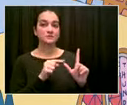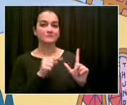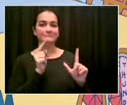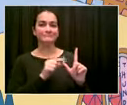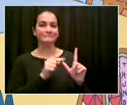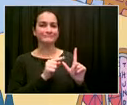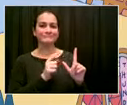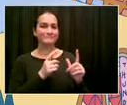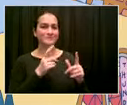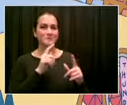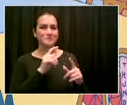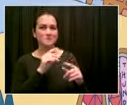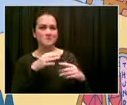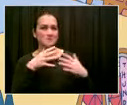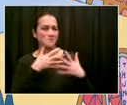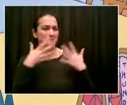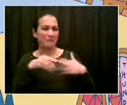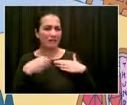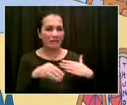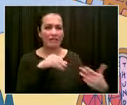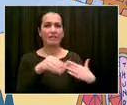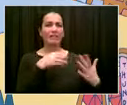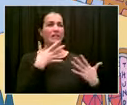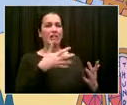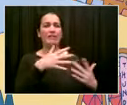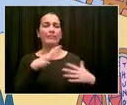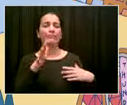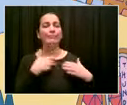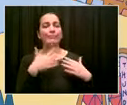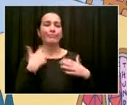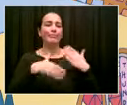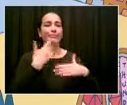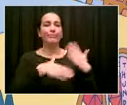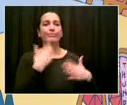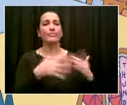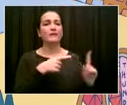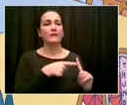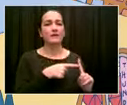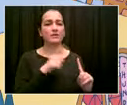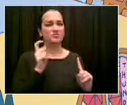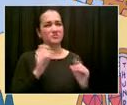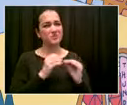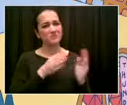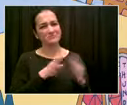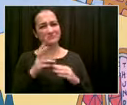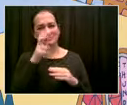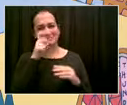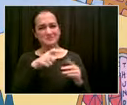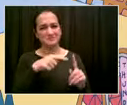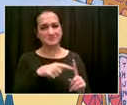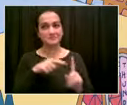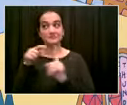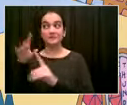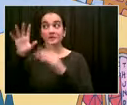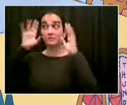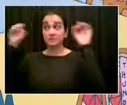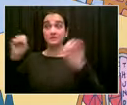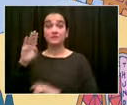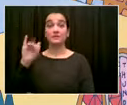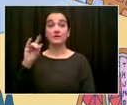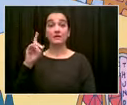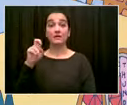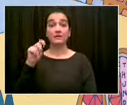families. I guess that Senator Manchin of Wall Street have been mentioning this question of inflation. How would you counter